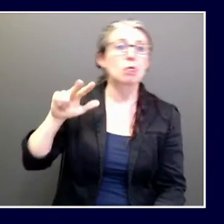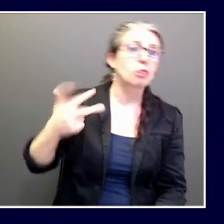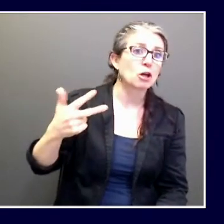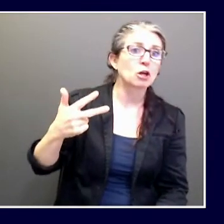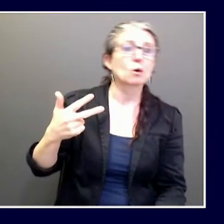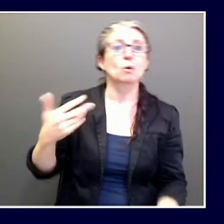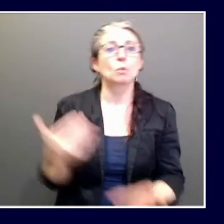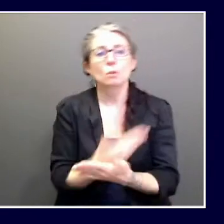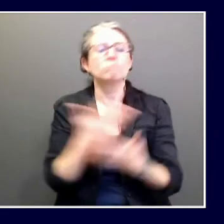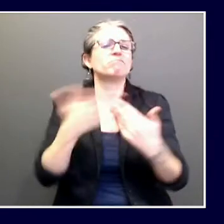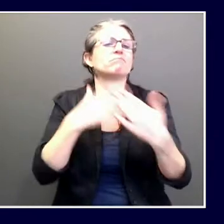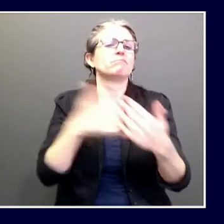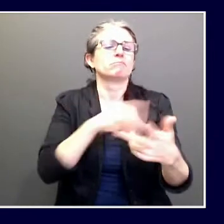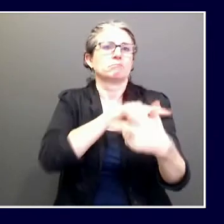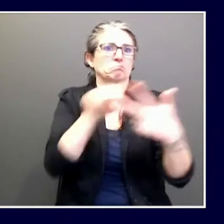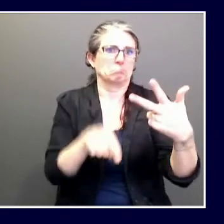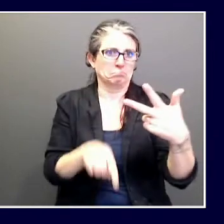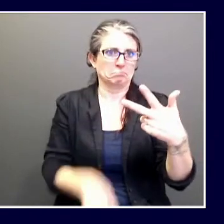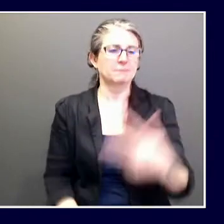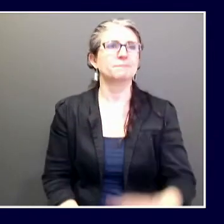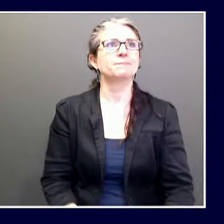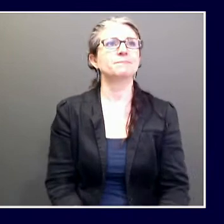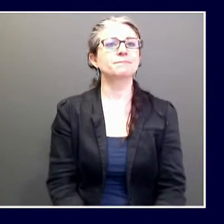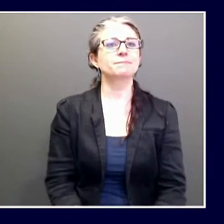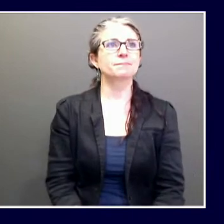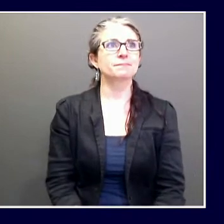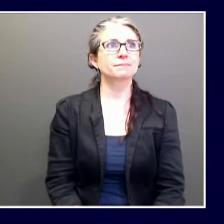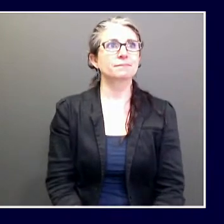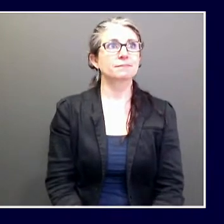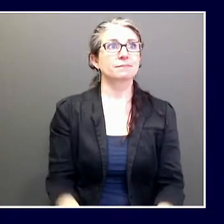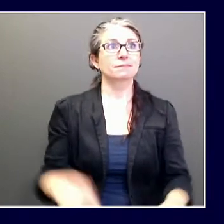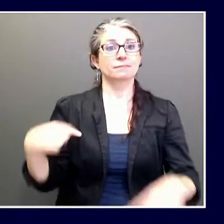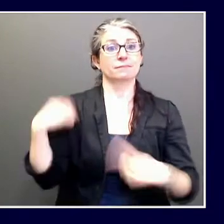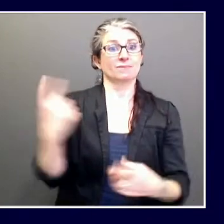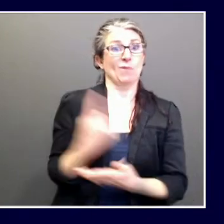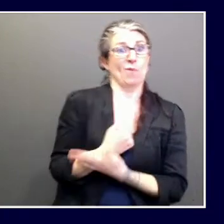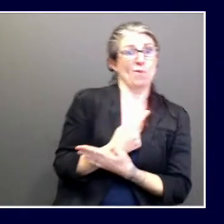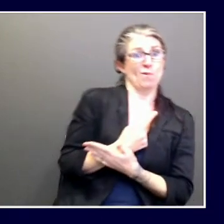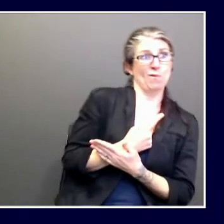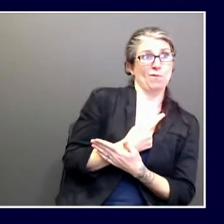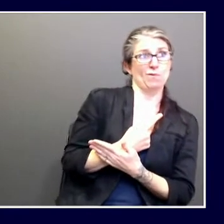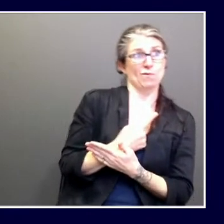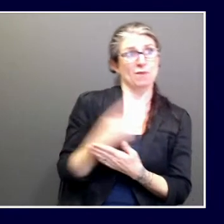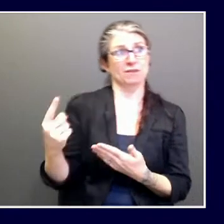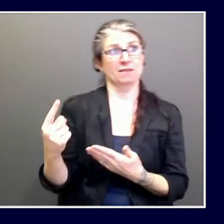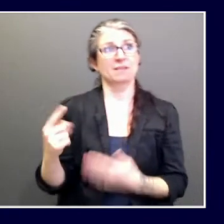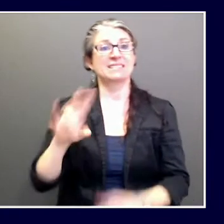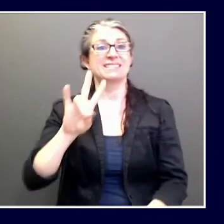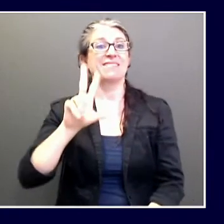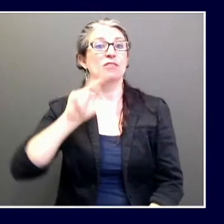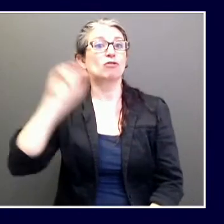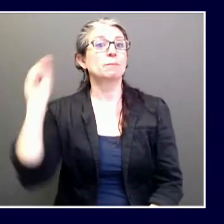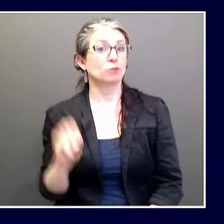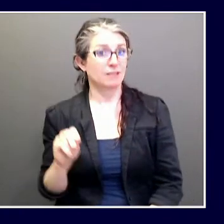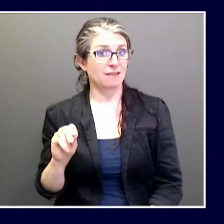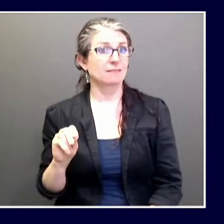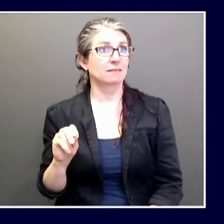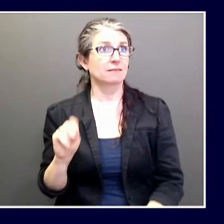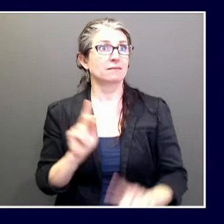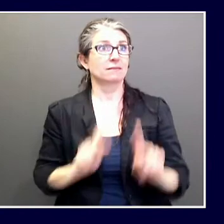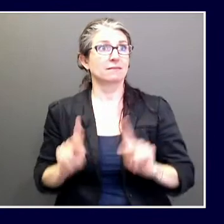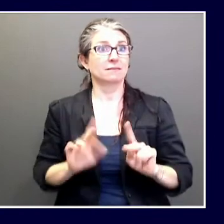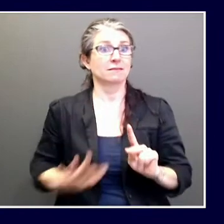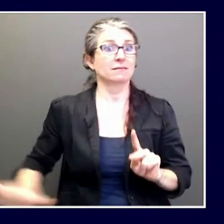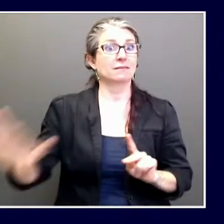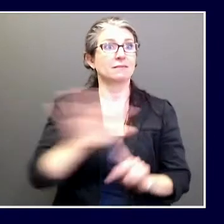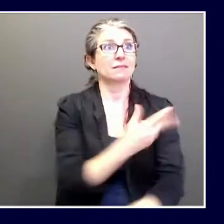of it. But over the past week, 73% of all the doses that were administered across